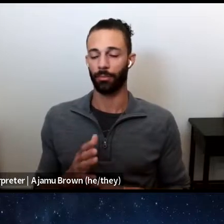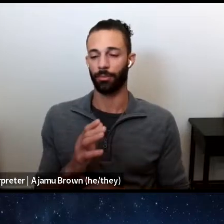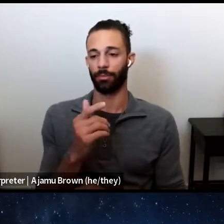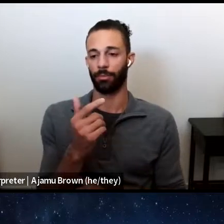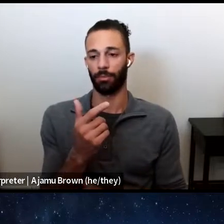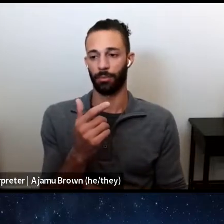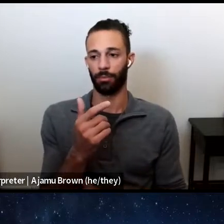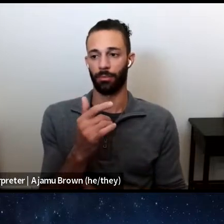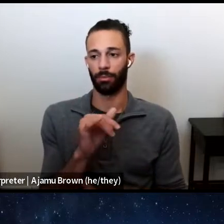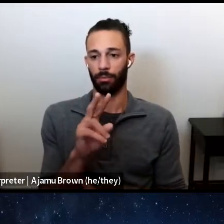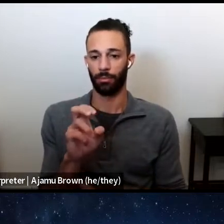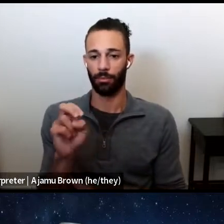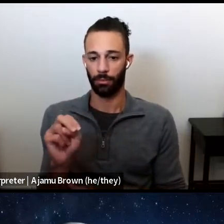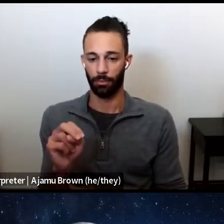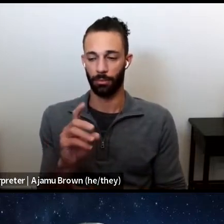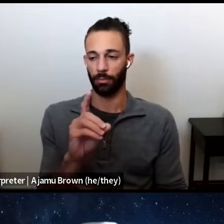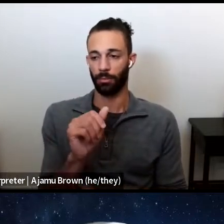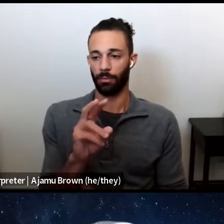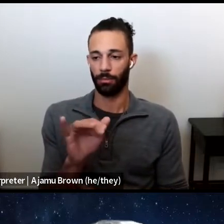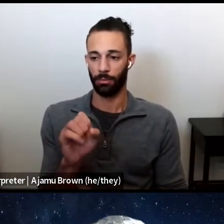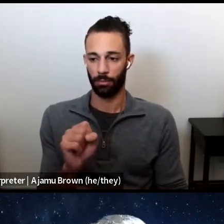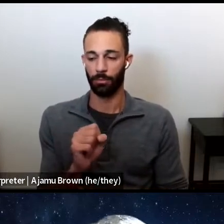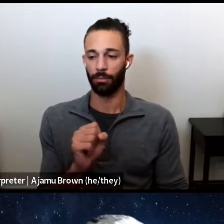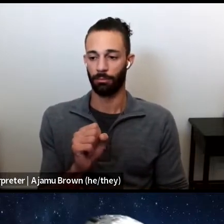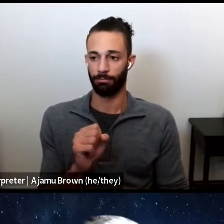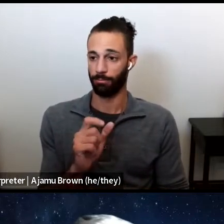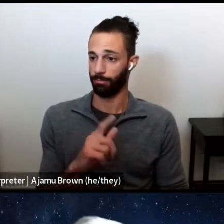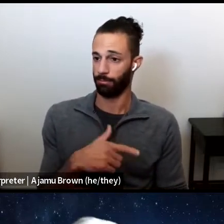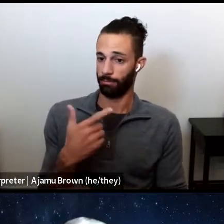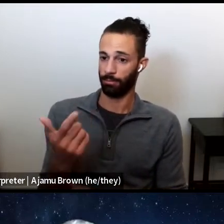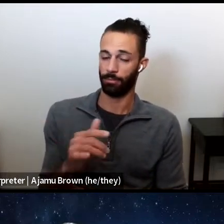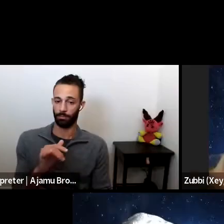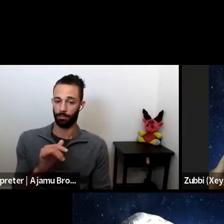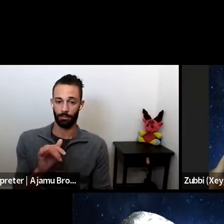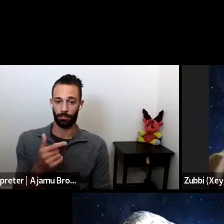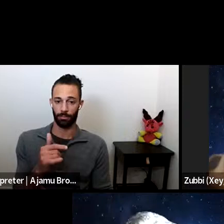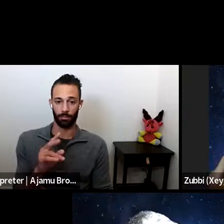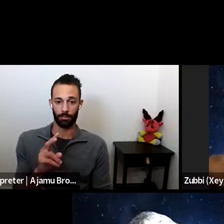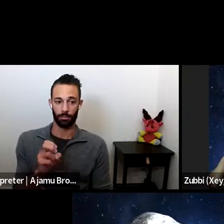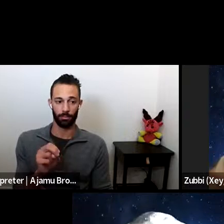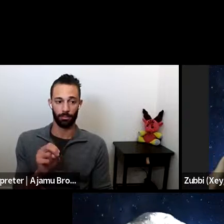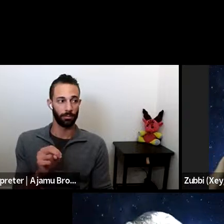Davis. I hand it off to you, Given.